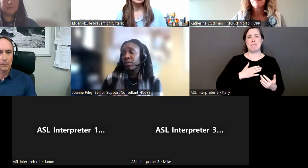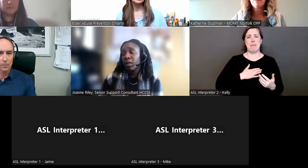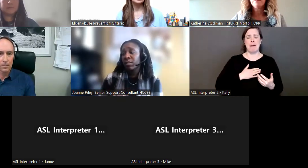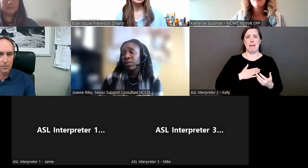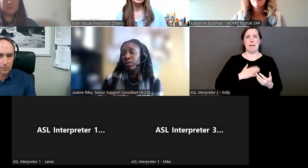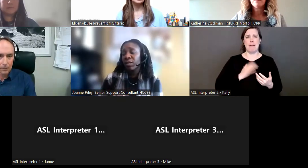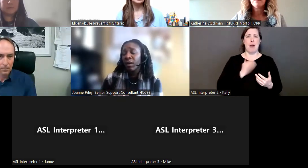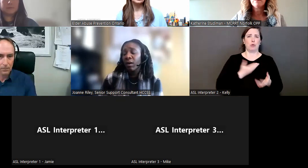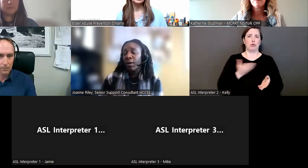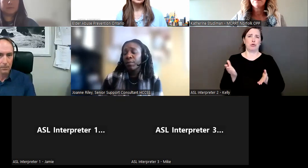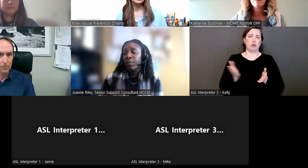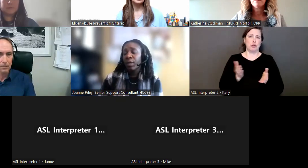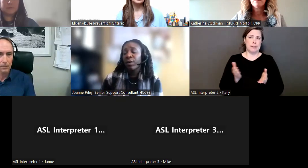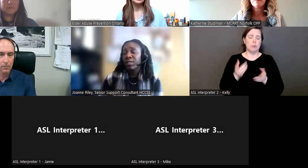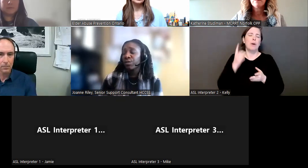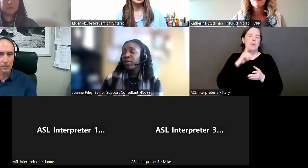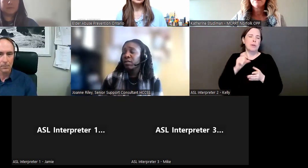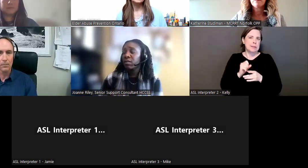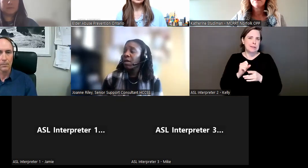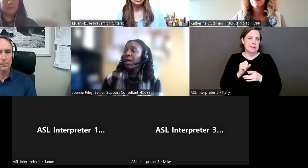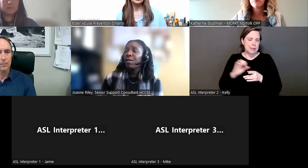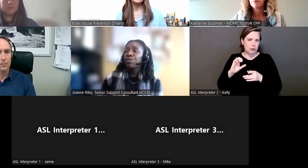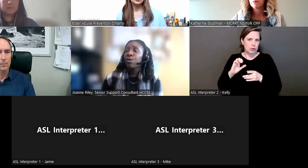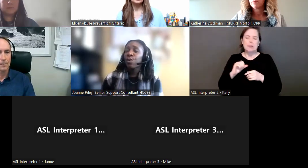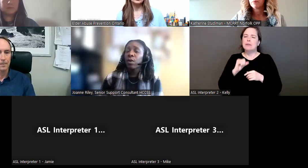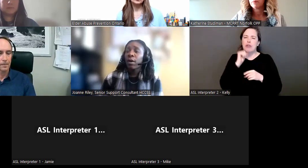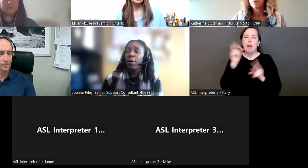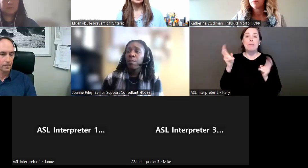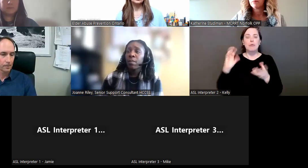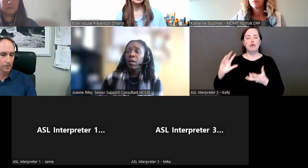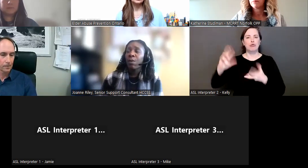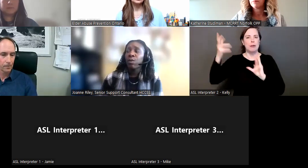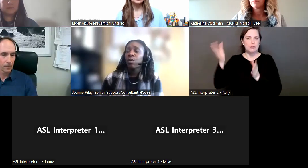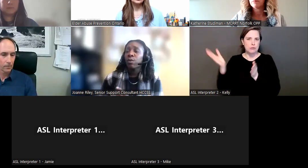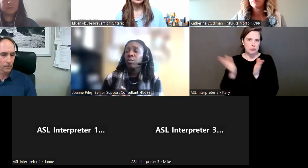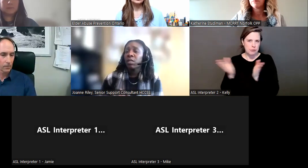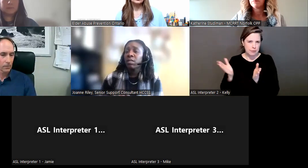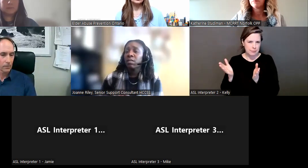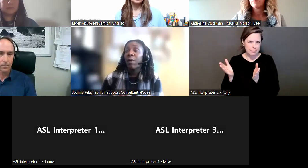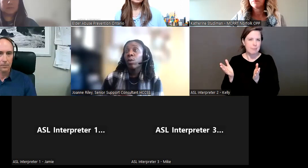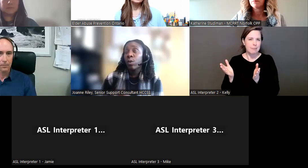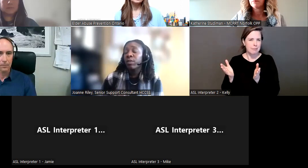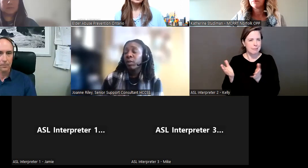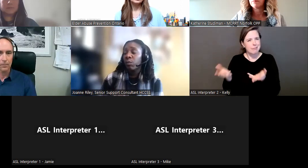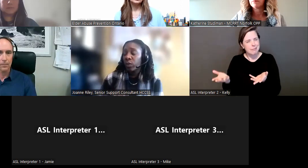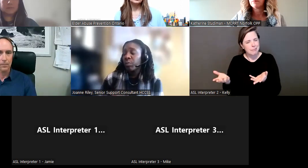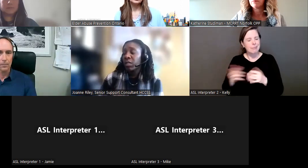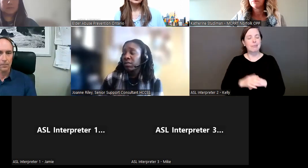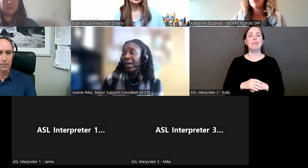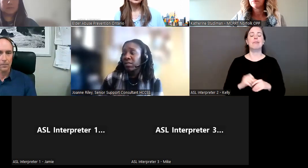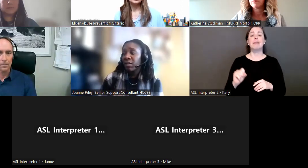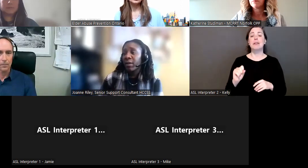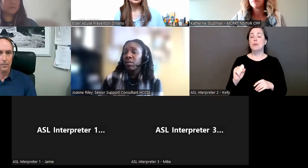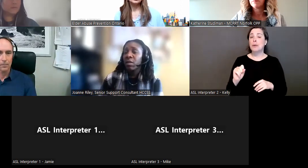support team, it's not considered a crisis service. And so I will go out with the